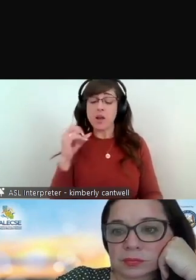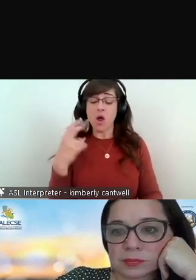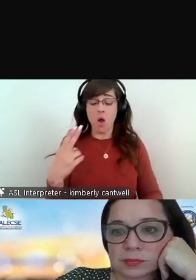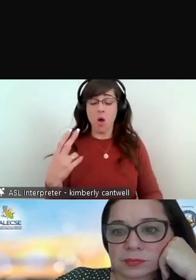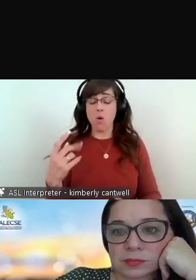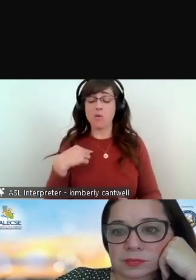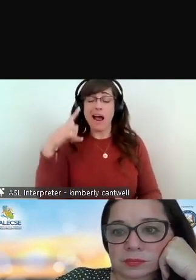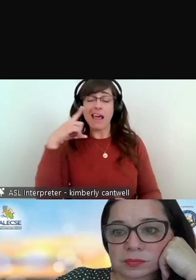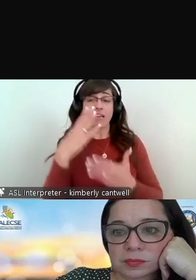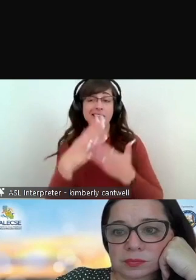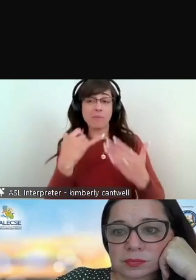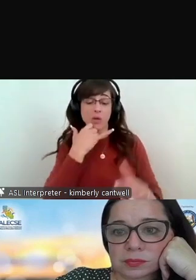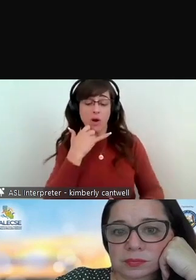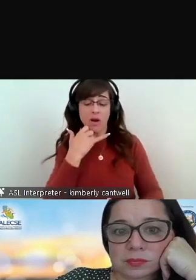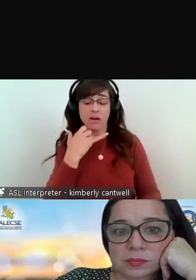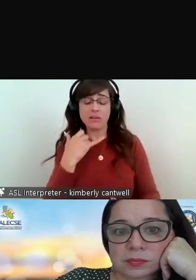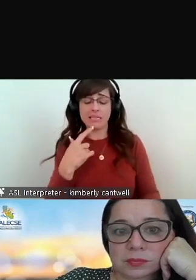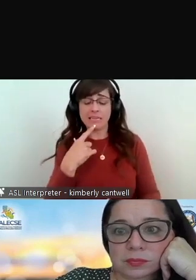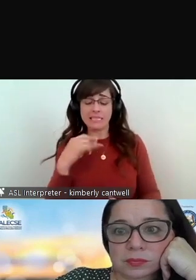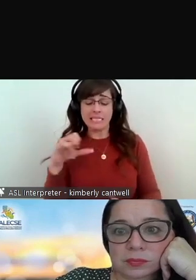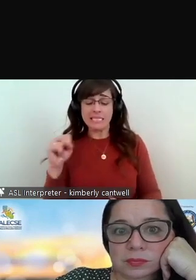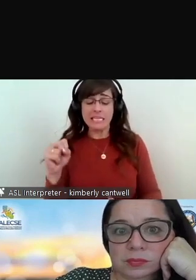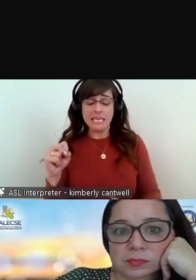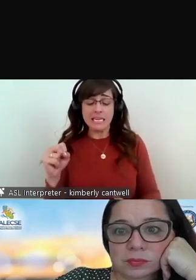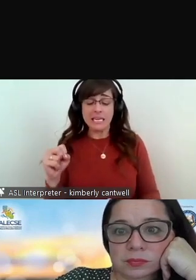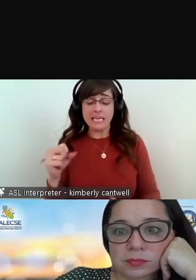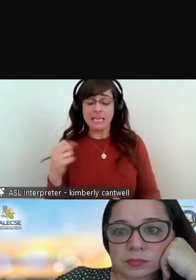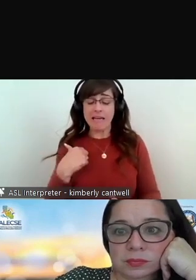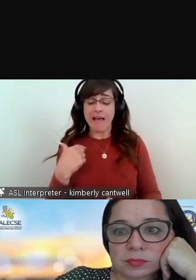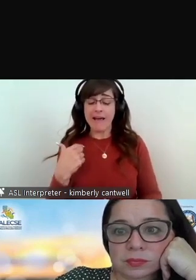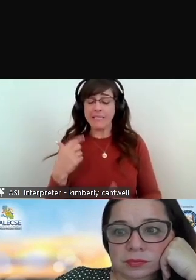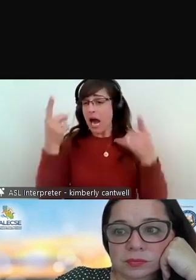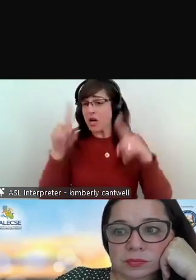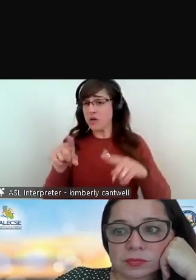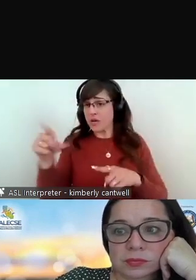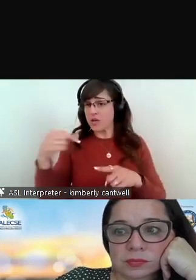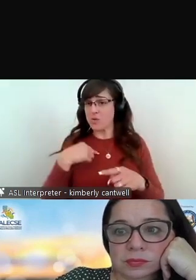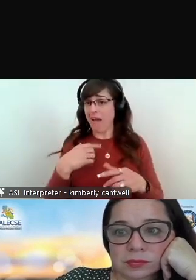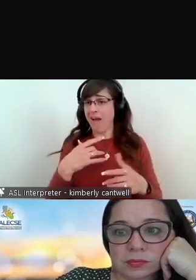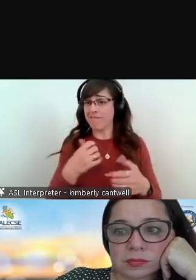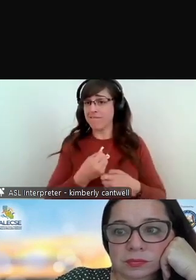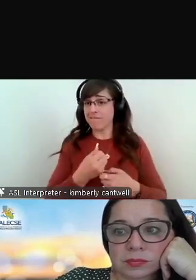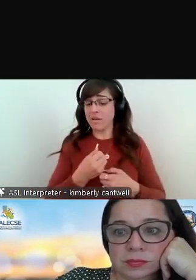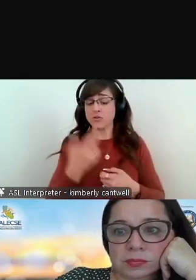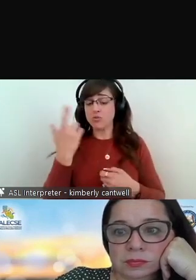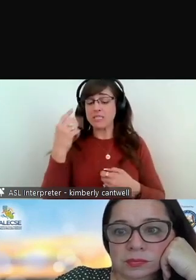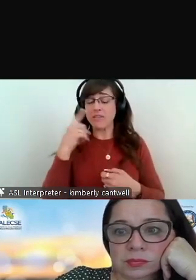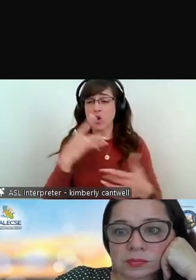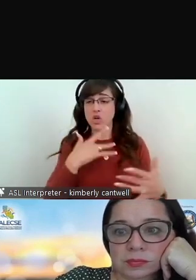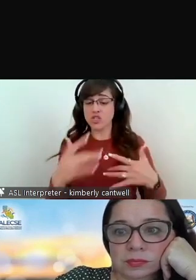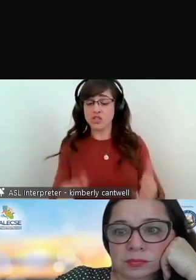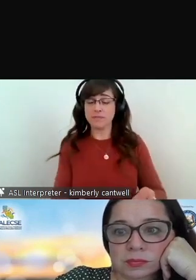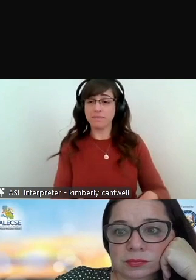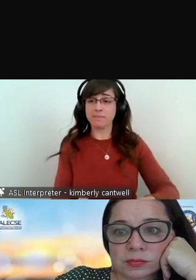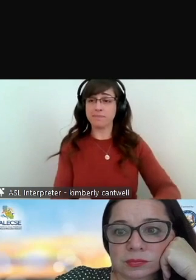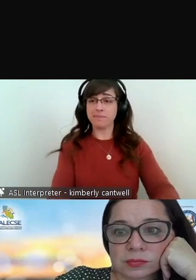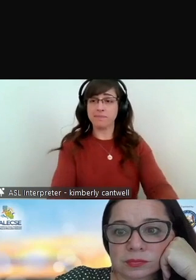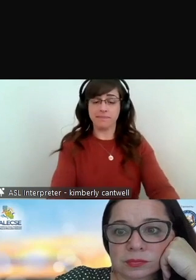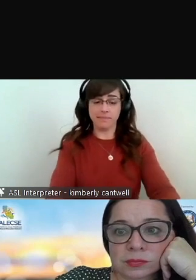think something's wrong. And I said, yeah, I agree. You have cause for concern. So,